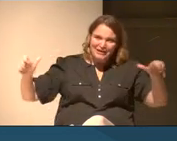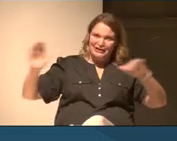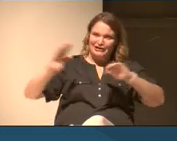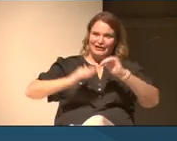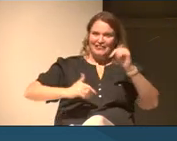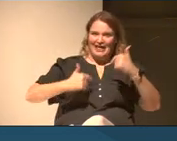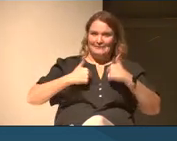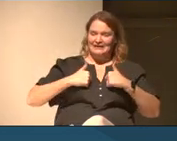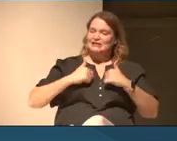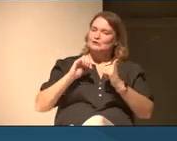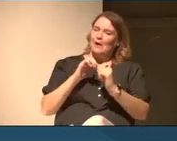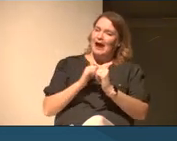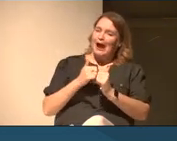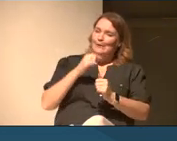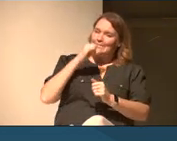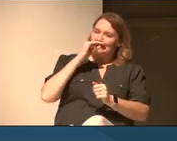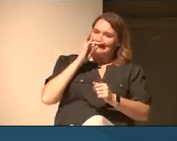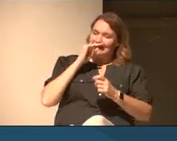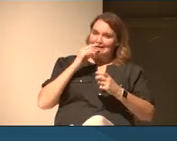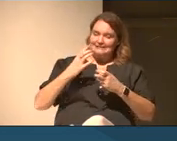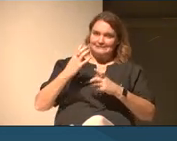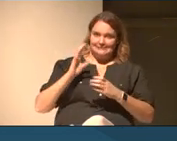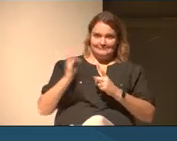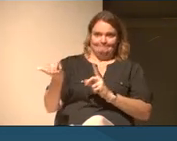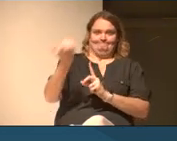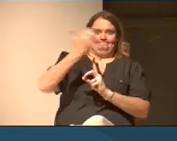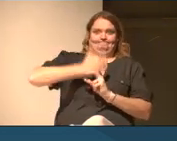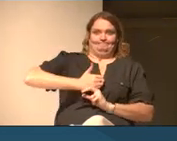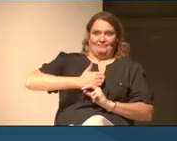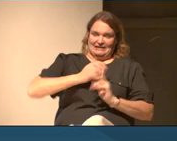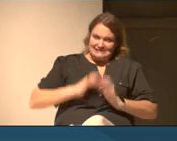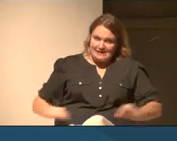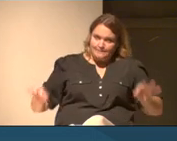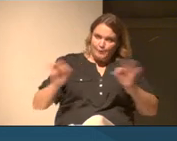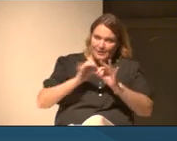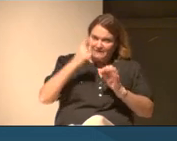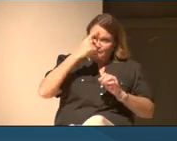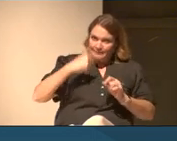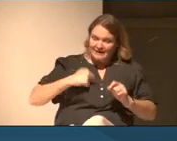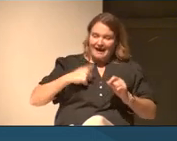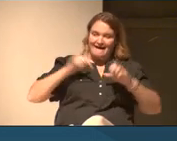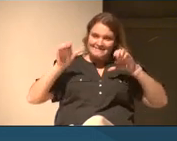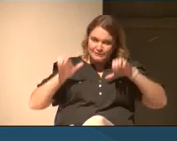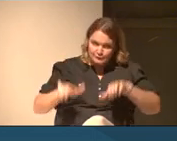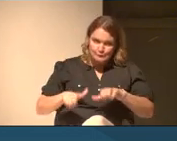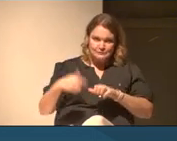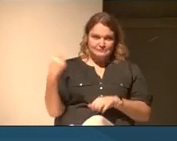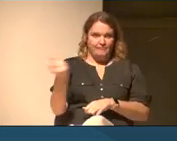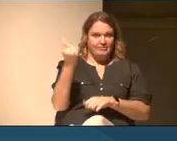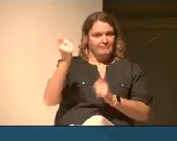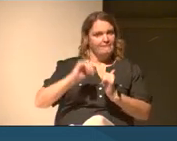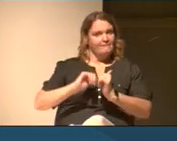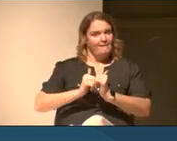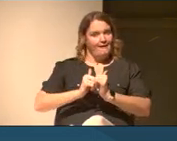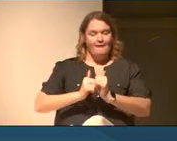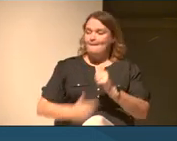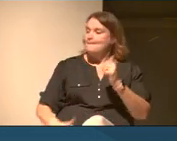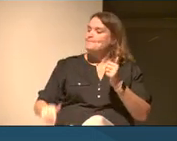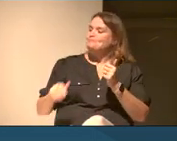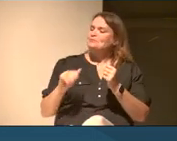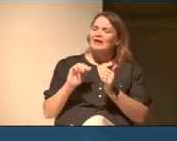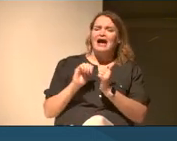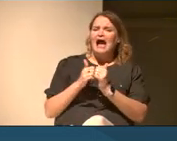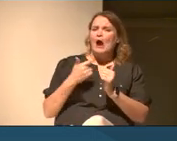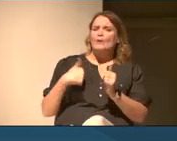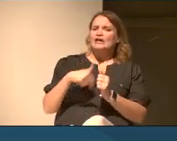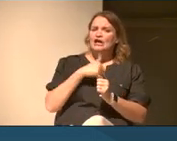some agency in this? And in addition to that, you know, Dr. Knowlton, how do we do it without focusing